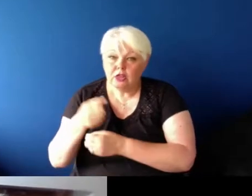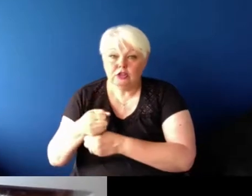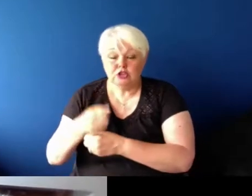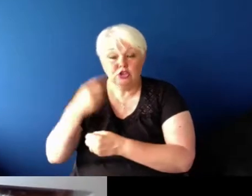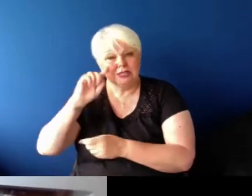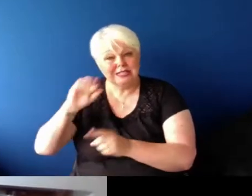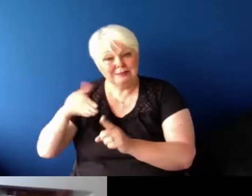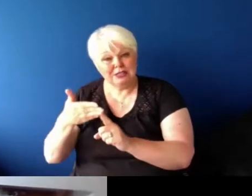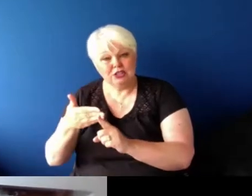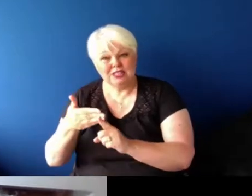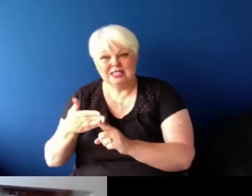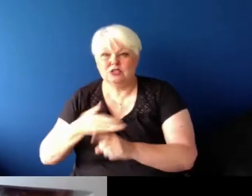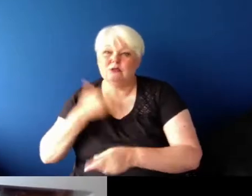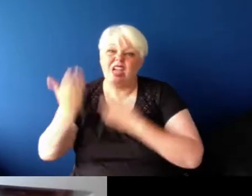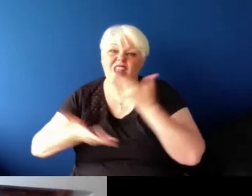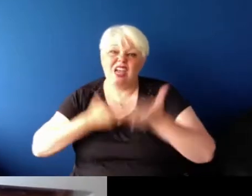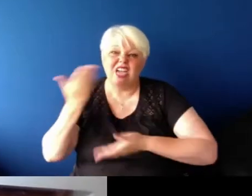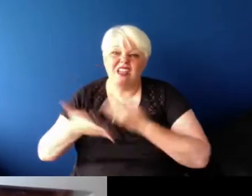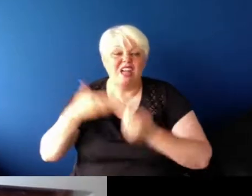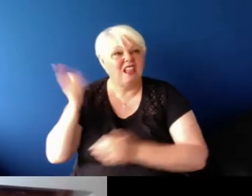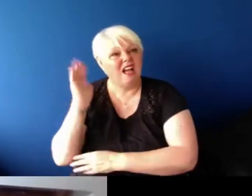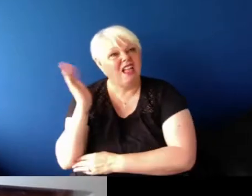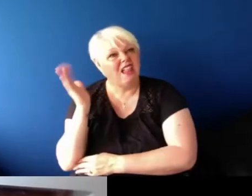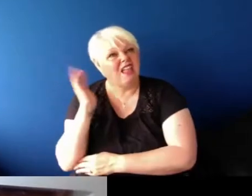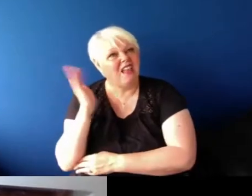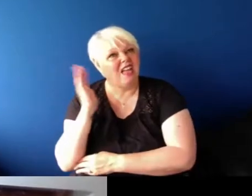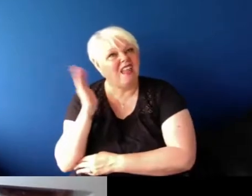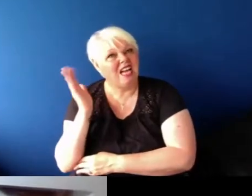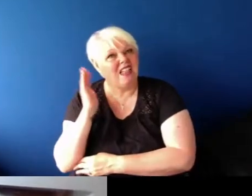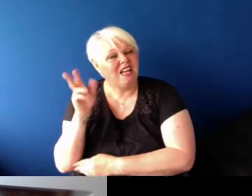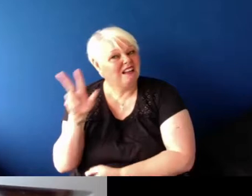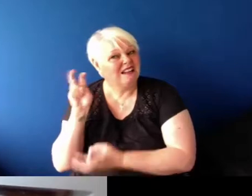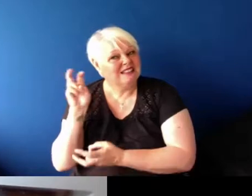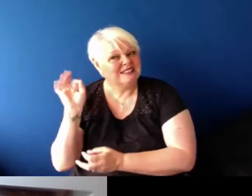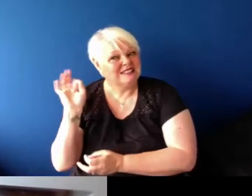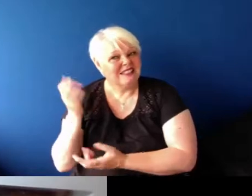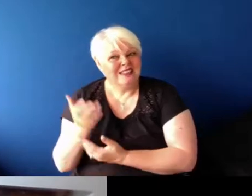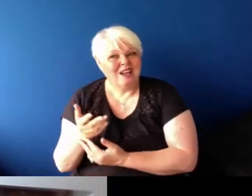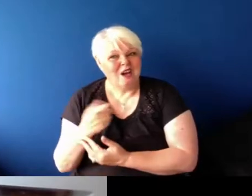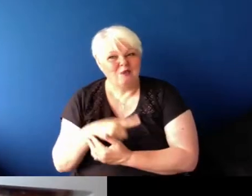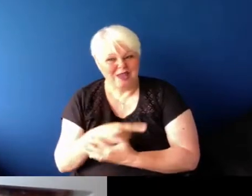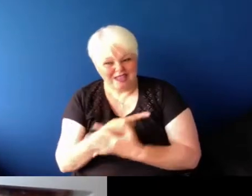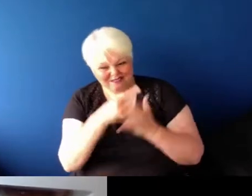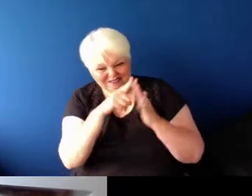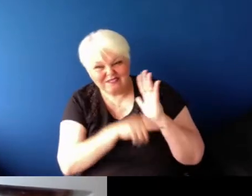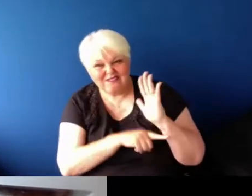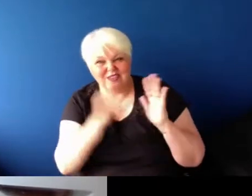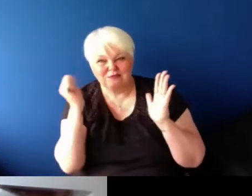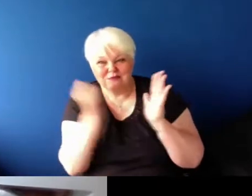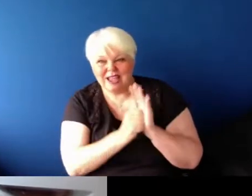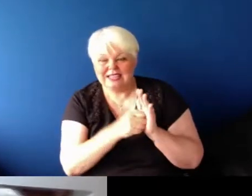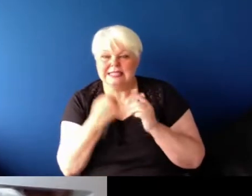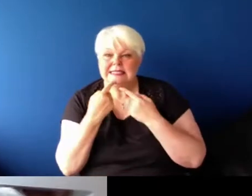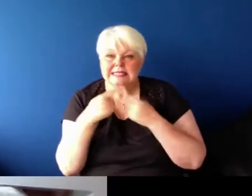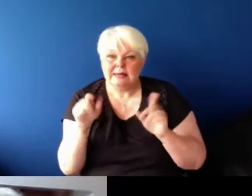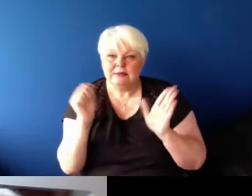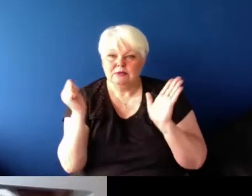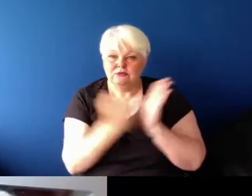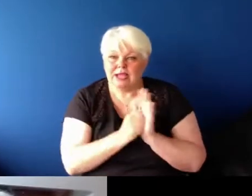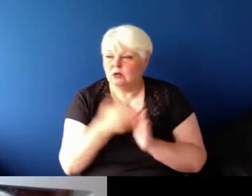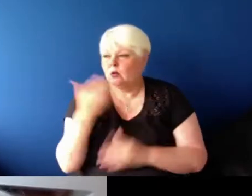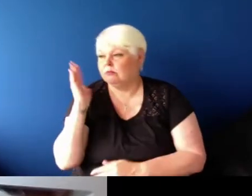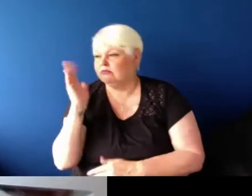to spout a lot of stuff. We get our doctrine right, or we get our statements right, or we say the right things, or we preach the right